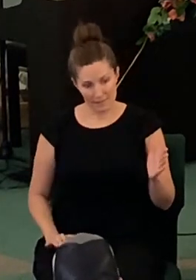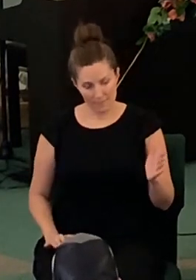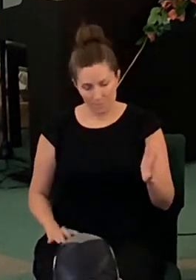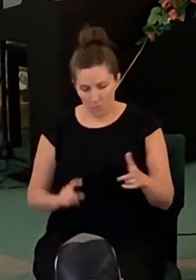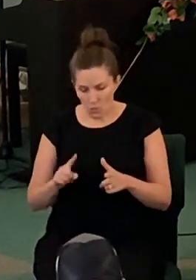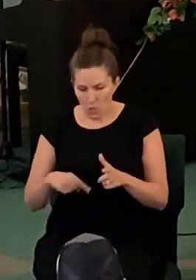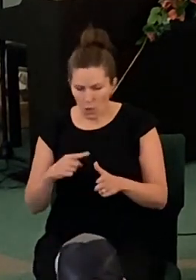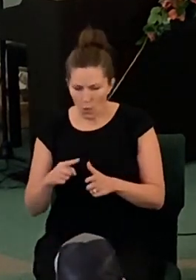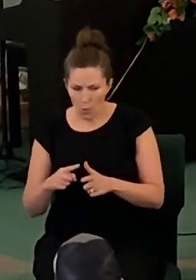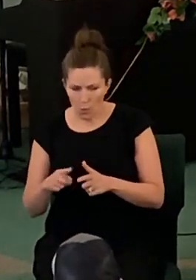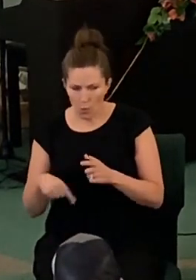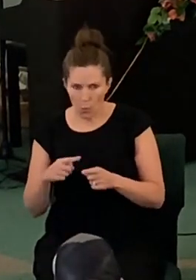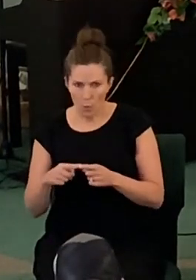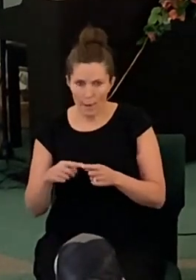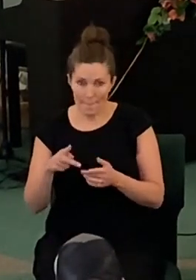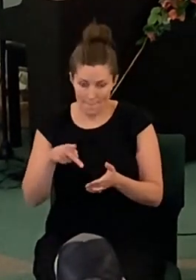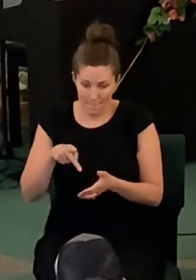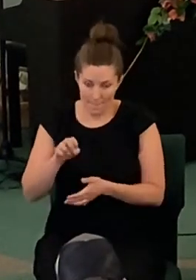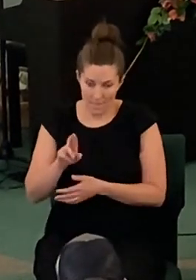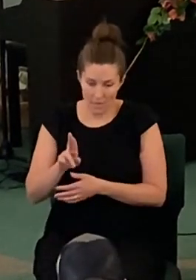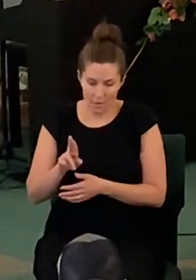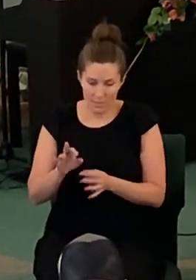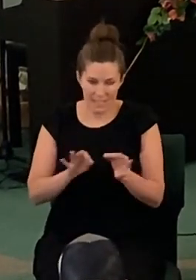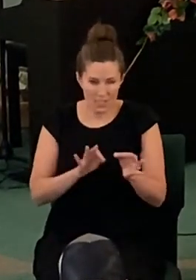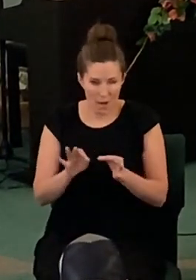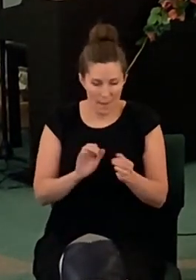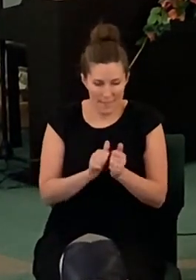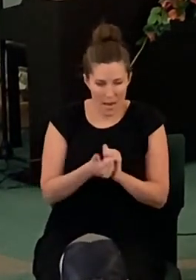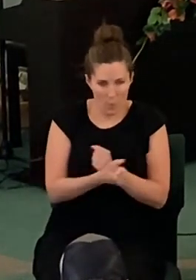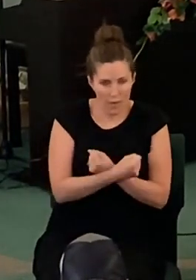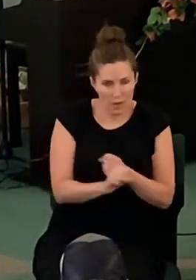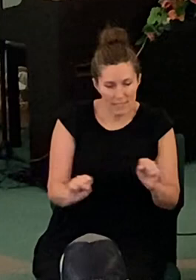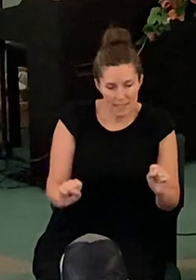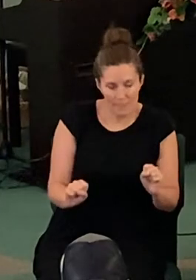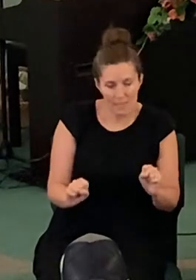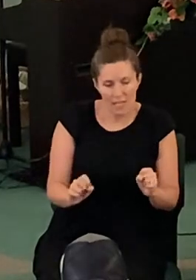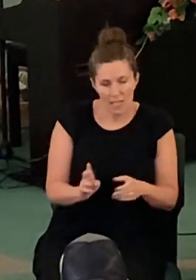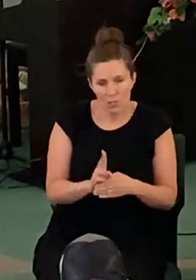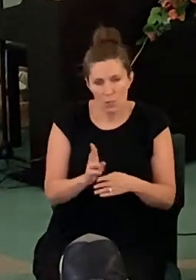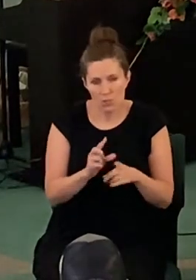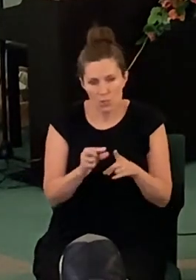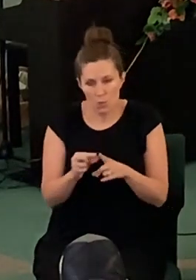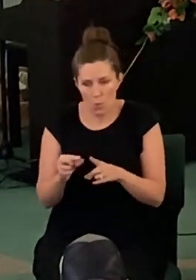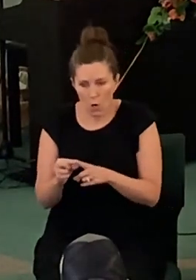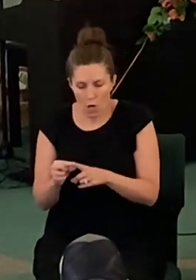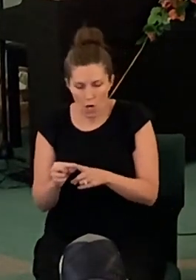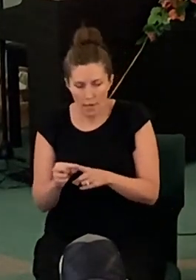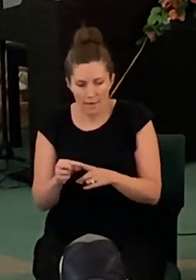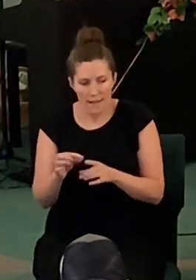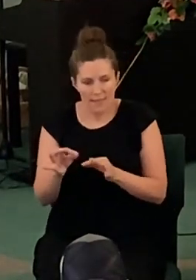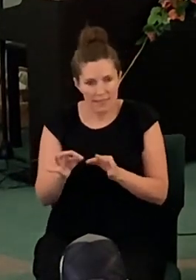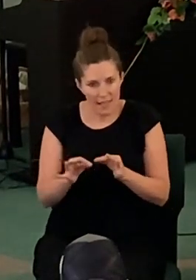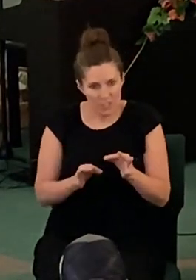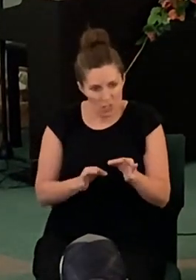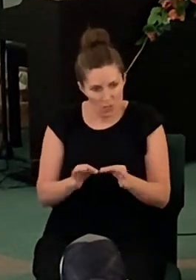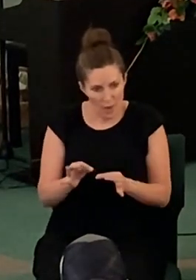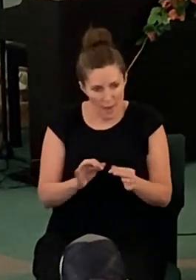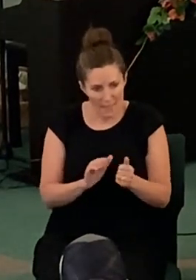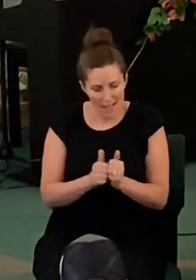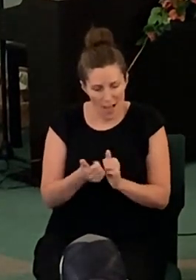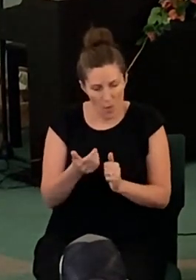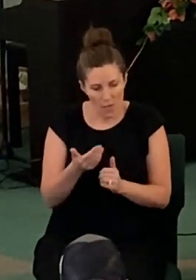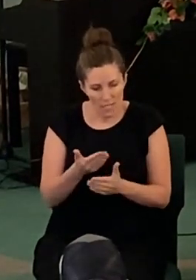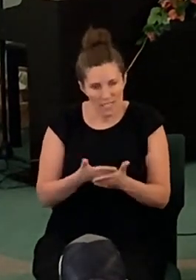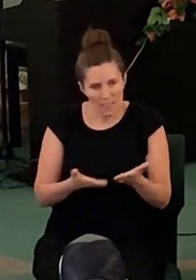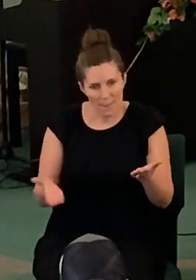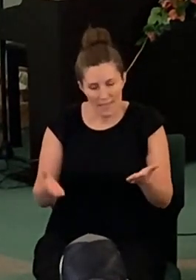When Peter describes how we are redeemed, he uses a verb that's only used three times in the New Testament that describes how we something is paid